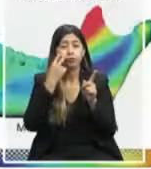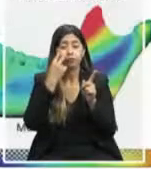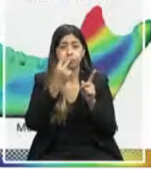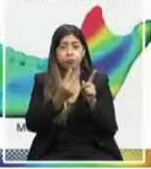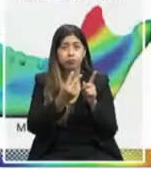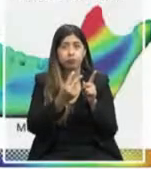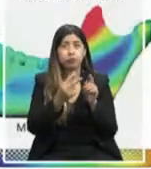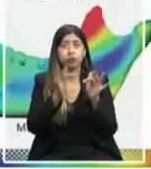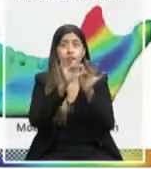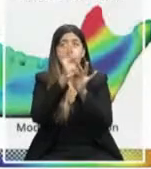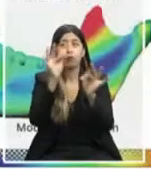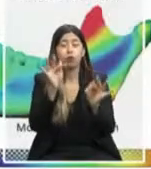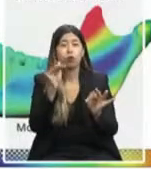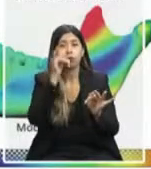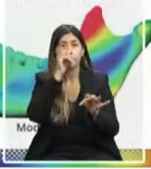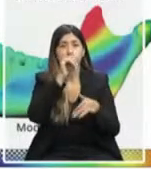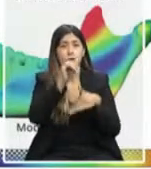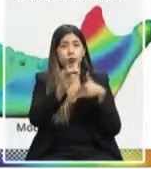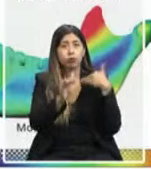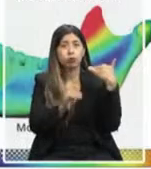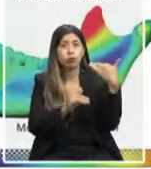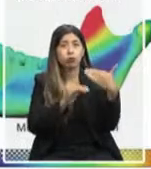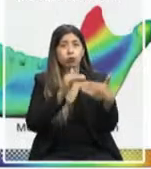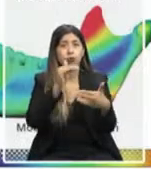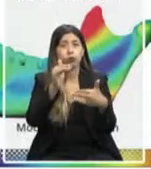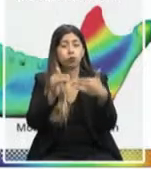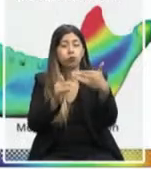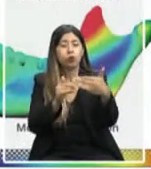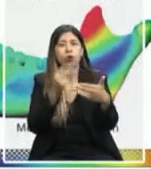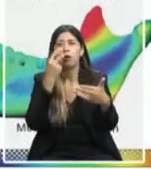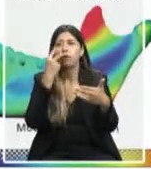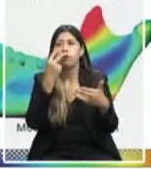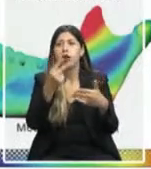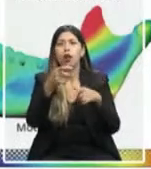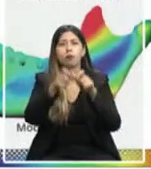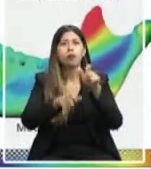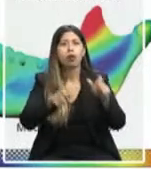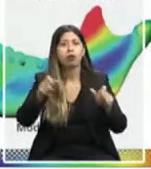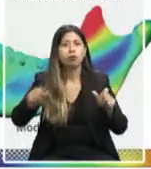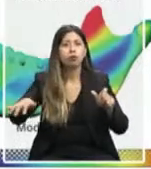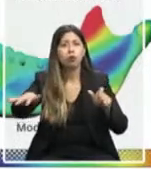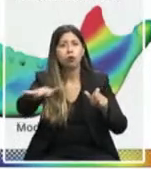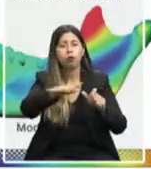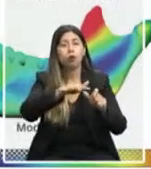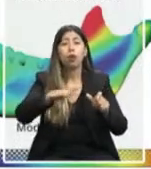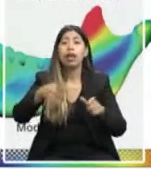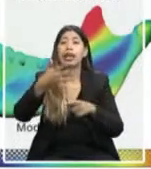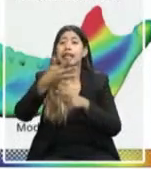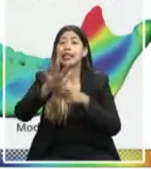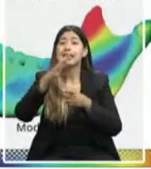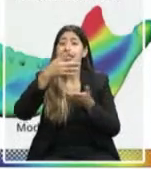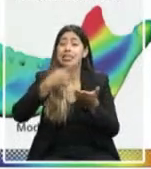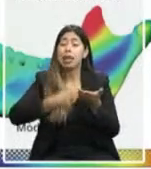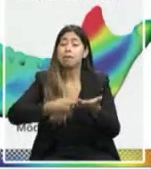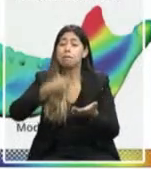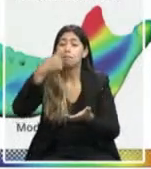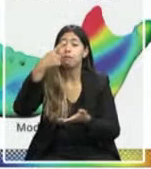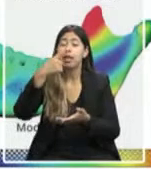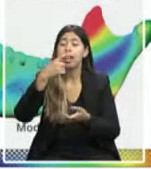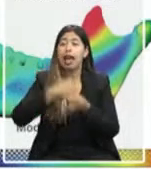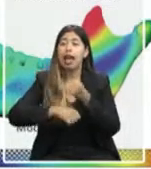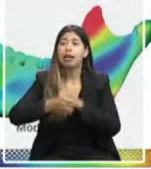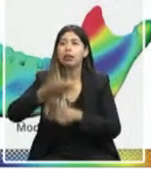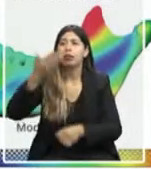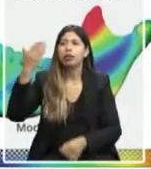look at population from 50,000 years from 15,000 years ago until recent